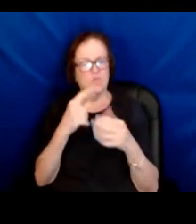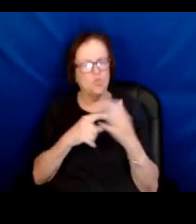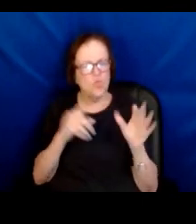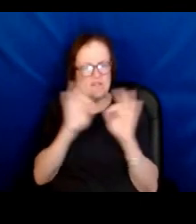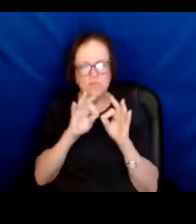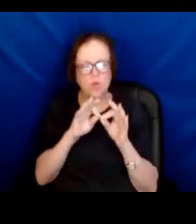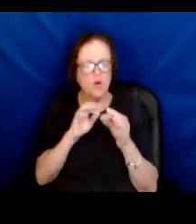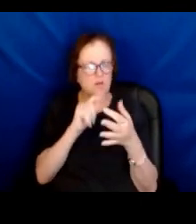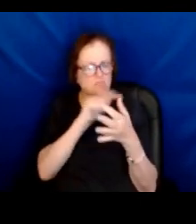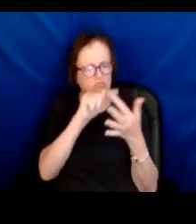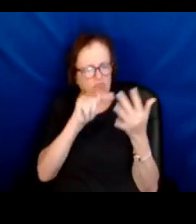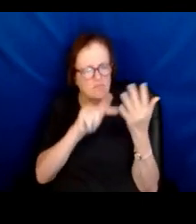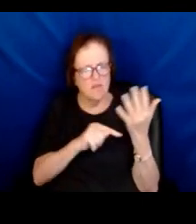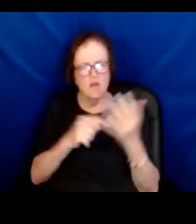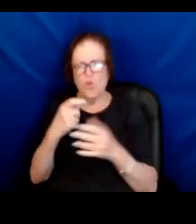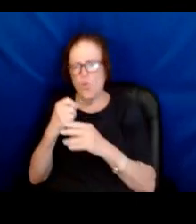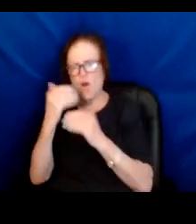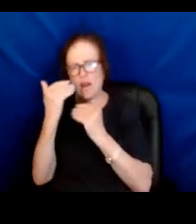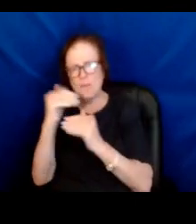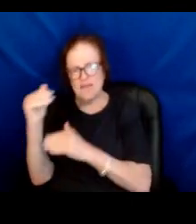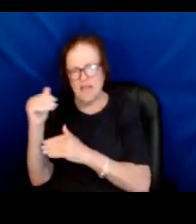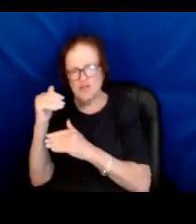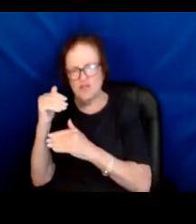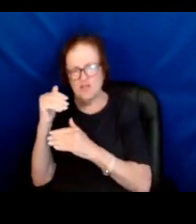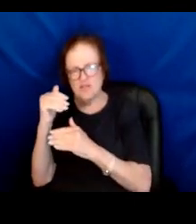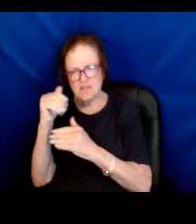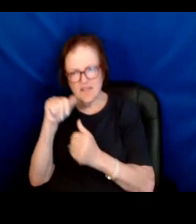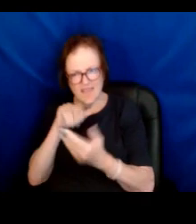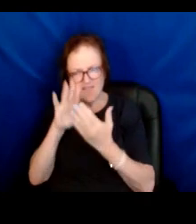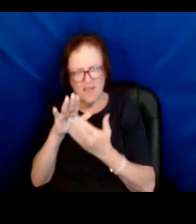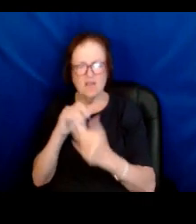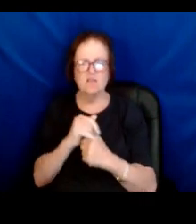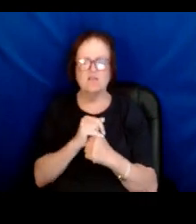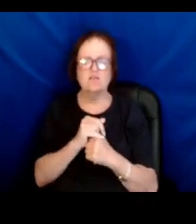capacity constraints they're bumping into? What are the other pain points? What are the